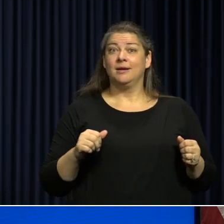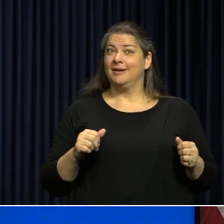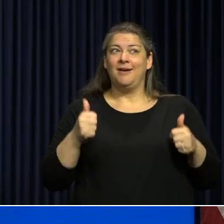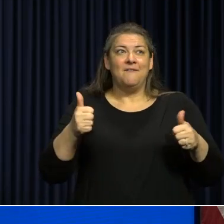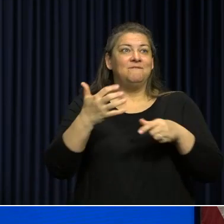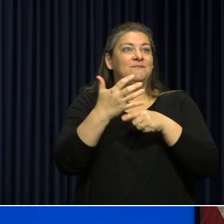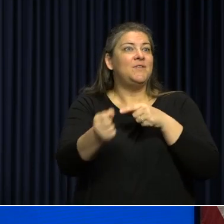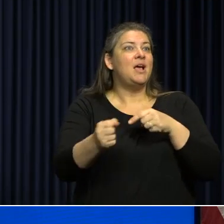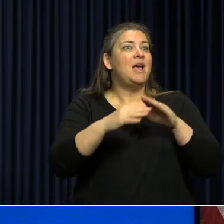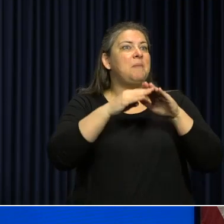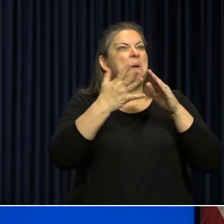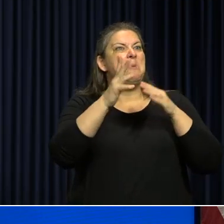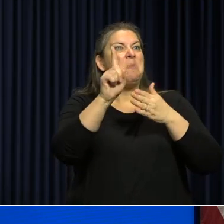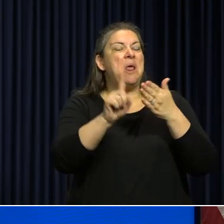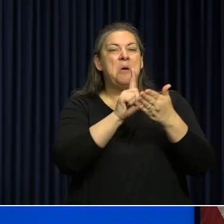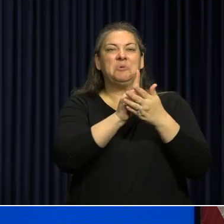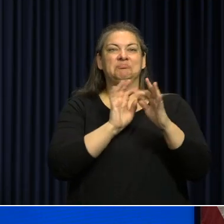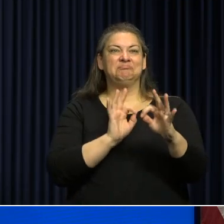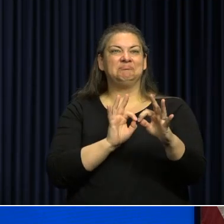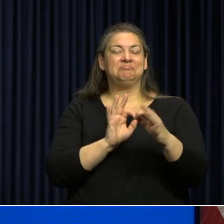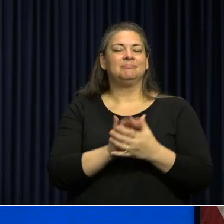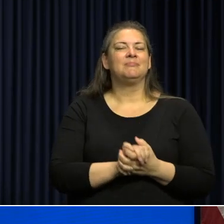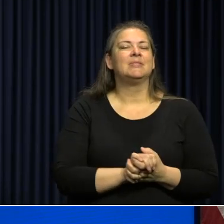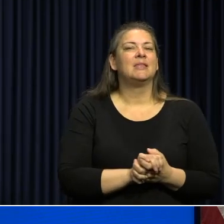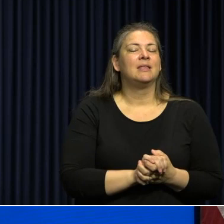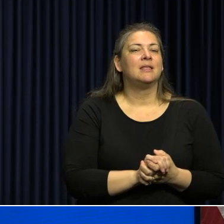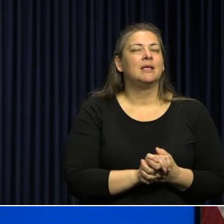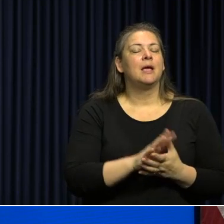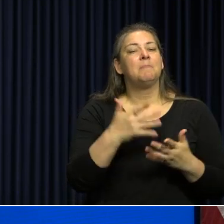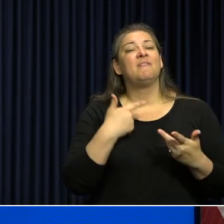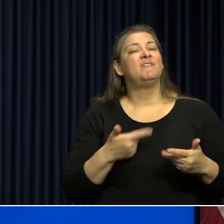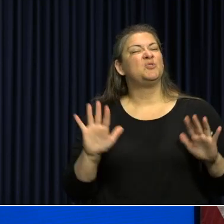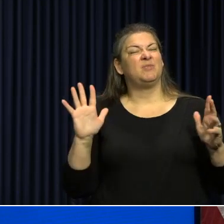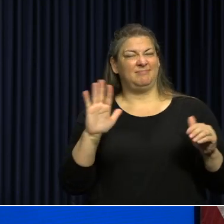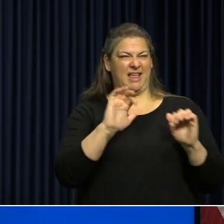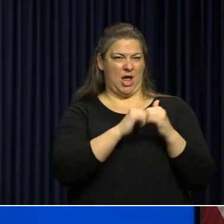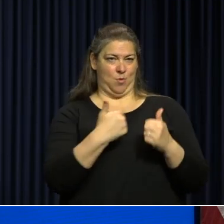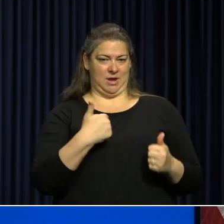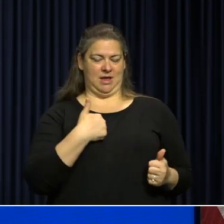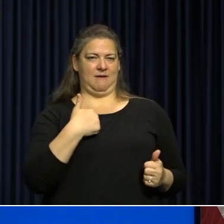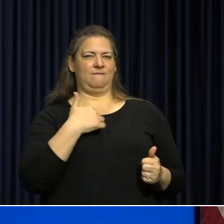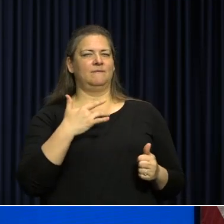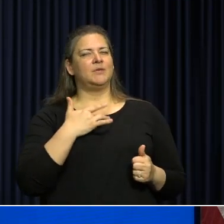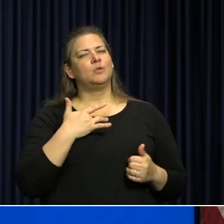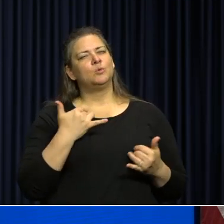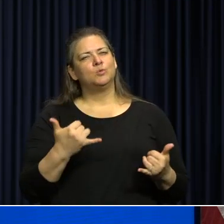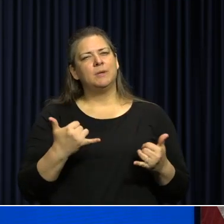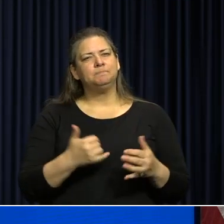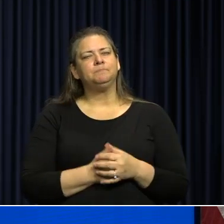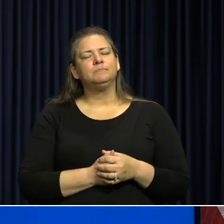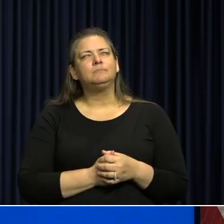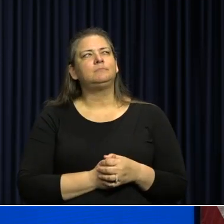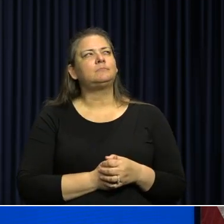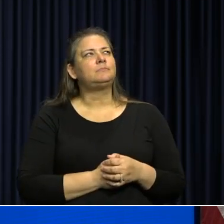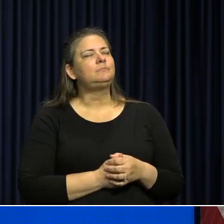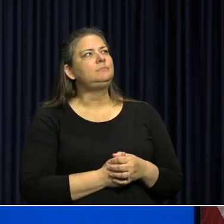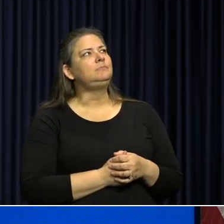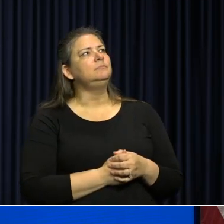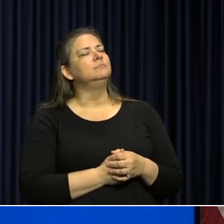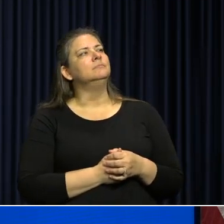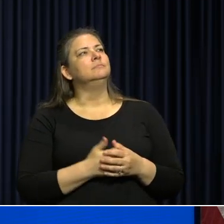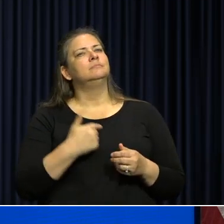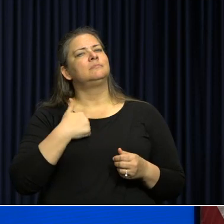this done in about an hour today. Let me end by telling you how I feel today. And I will tell you, I